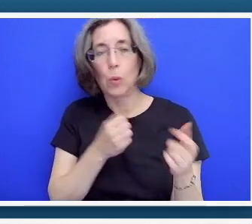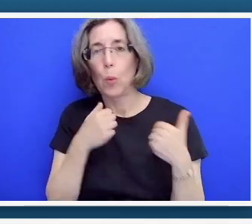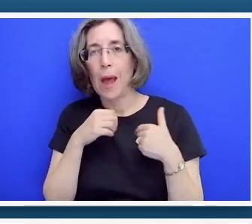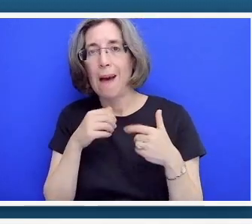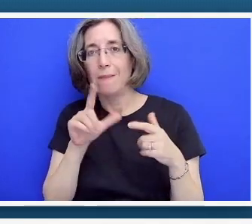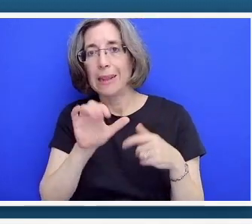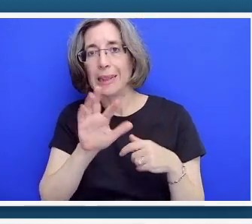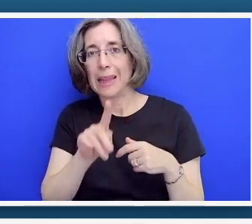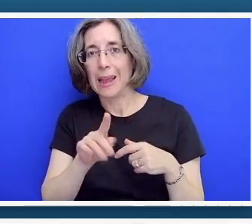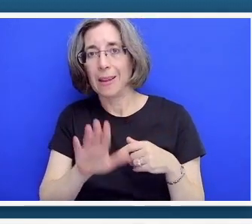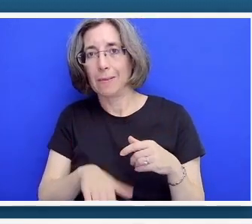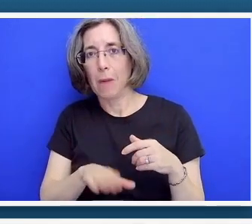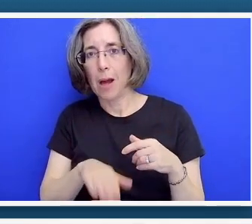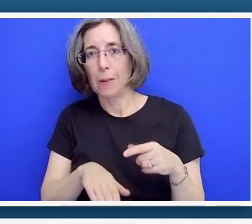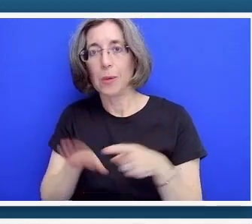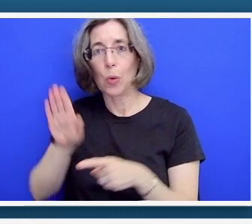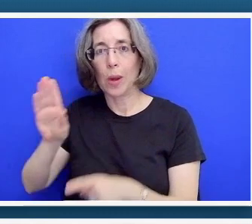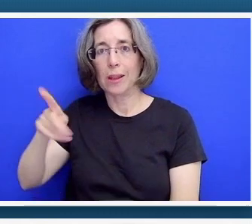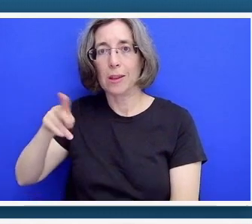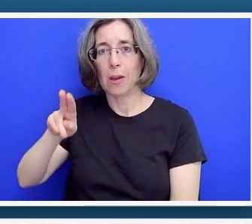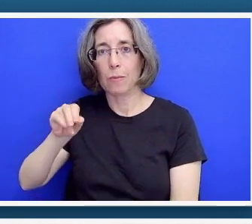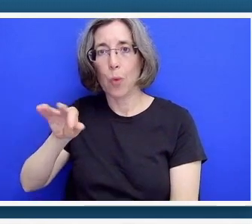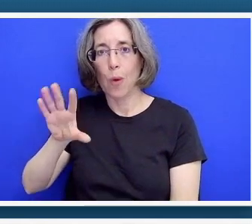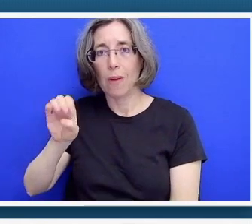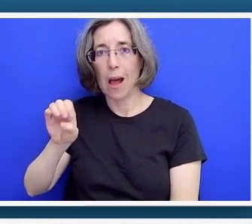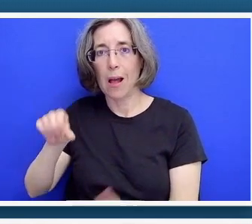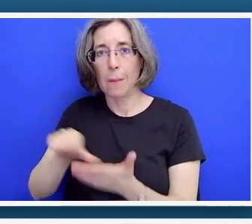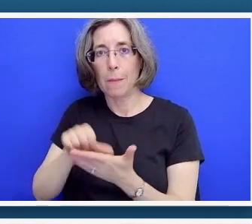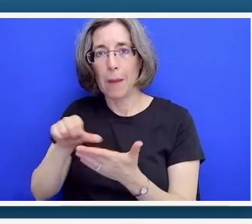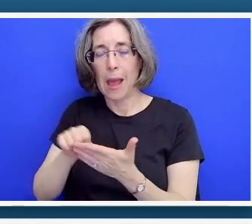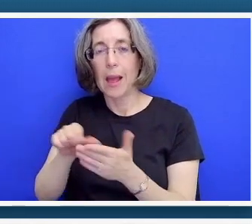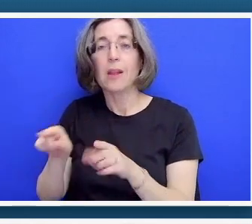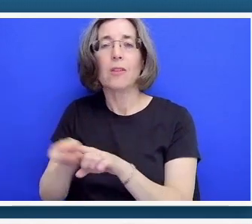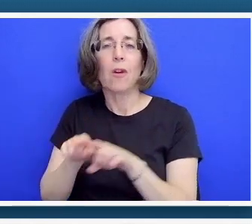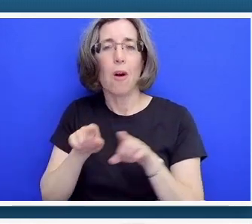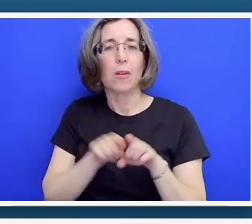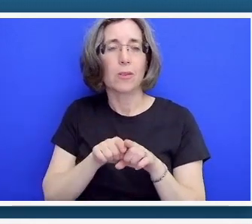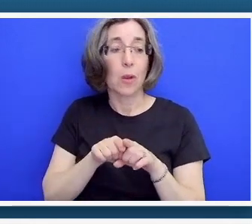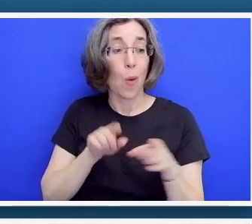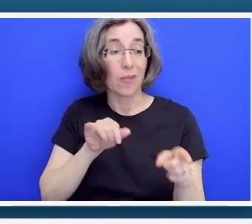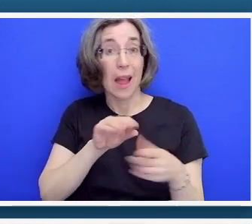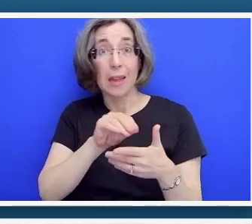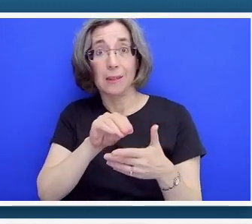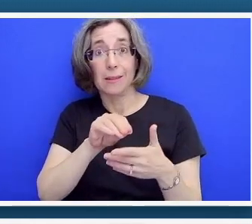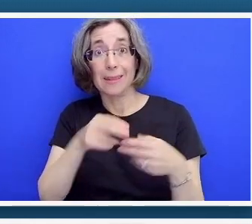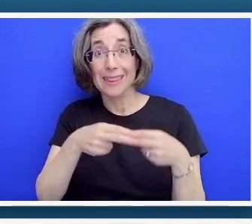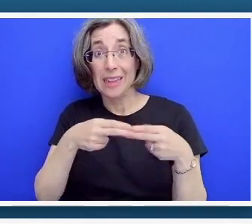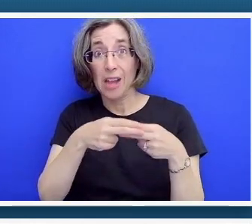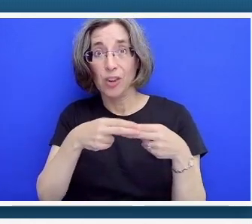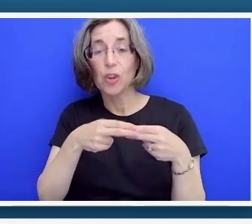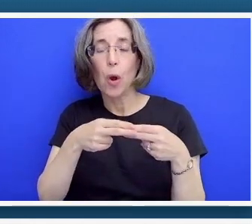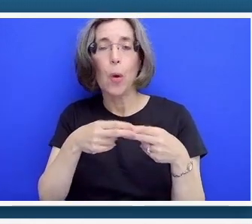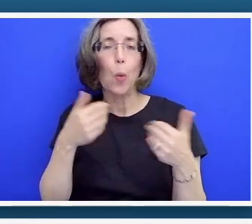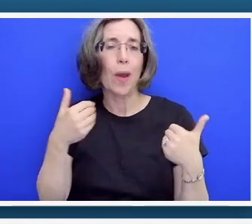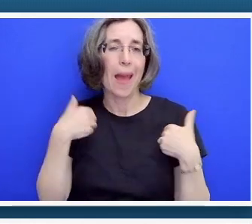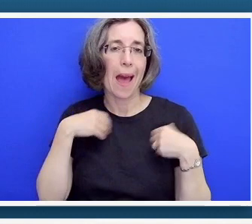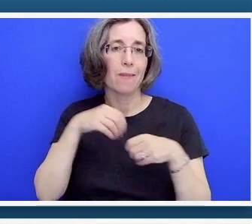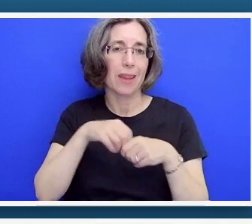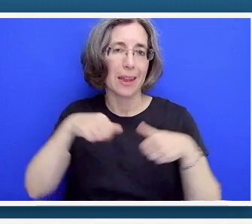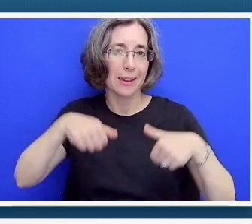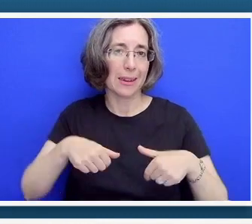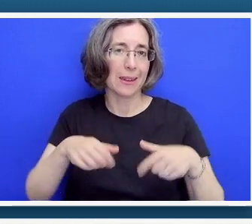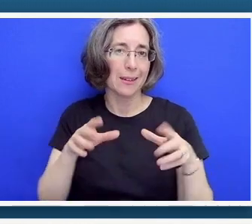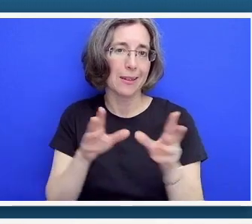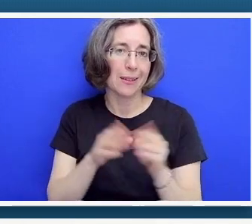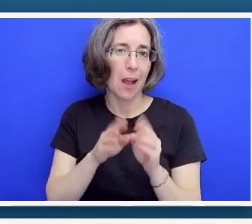page. The slideshow is also embedded in the event platform, and throughout that slideshow, we've embedded links to everybody's collections. And I